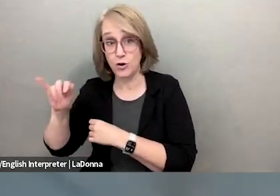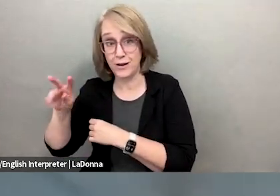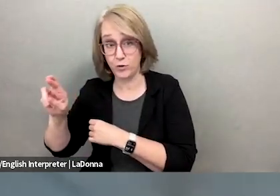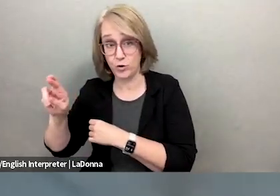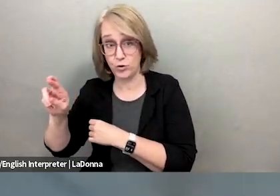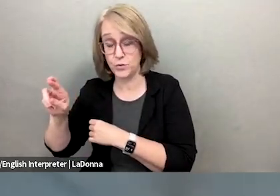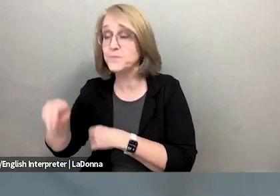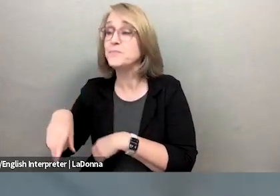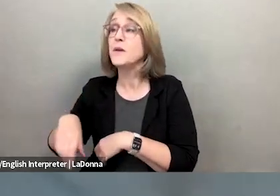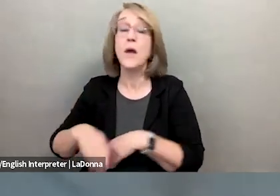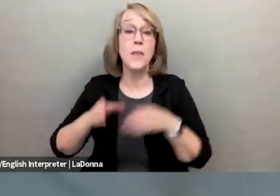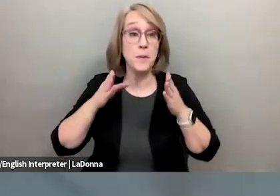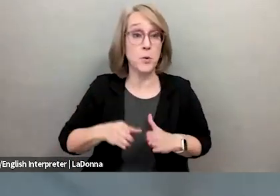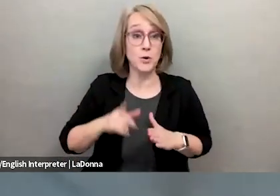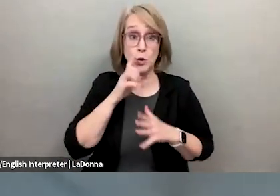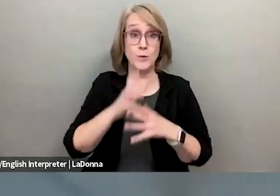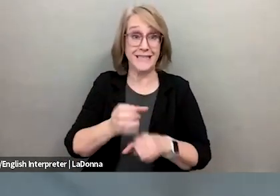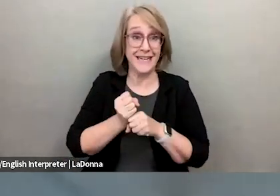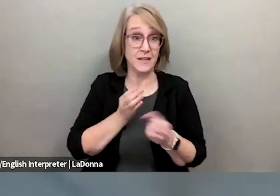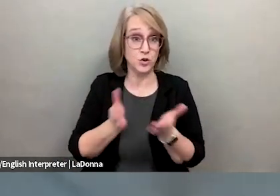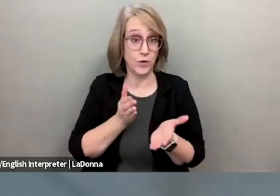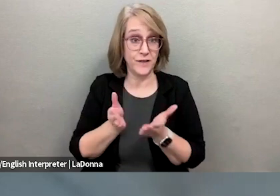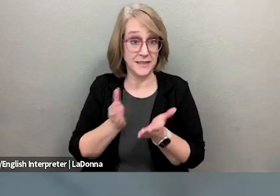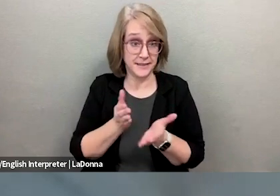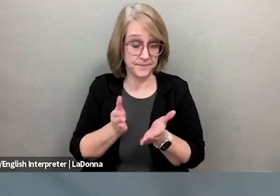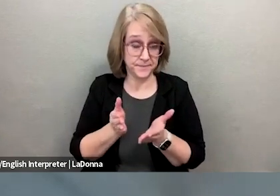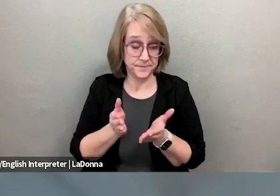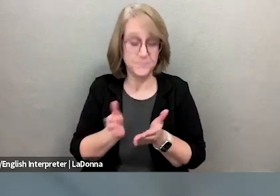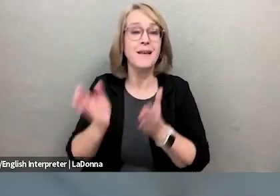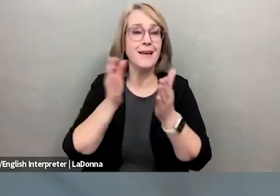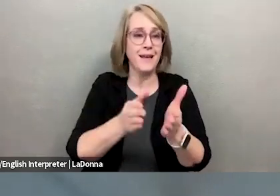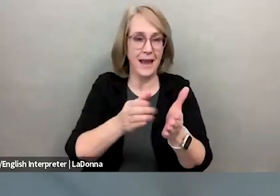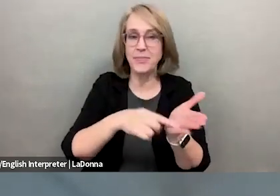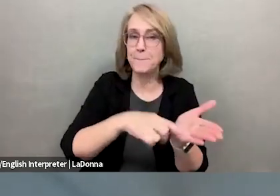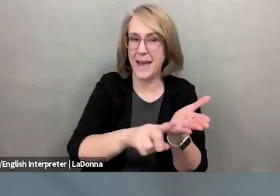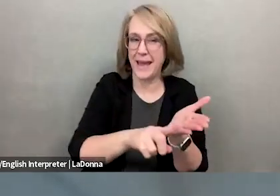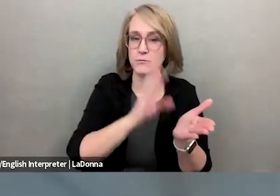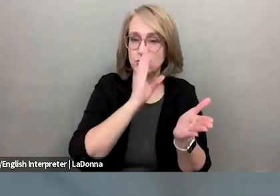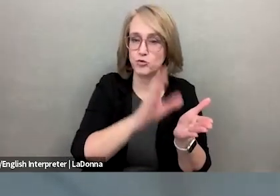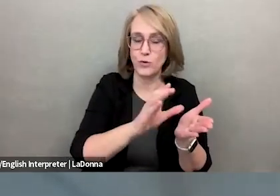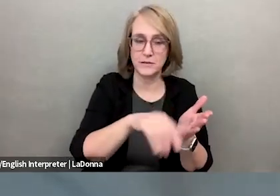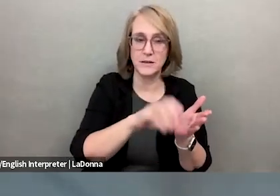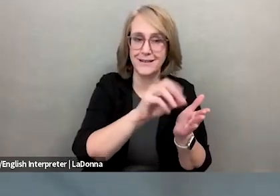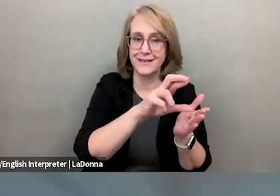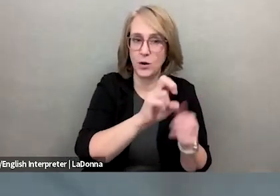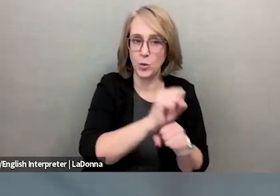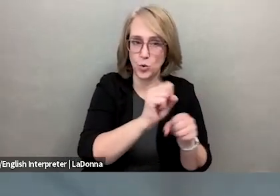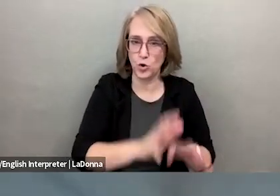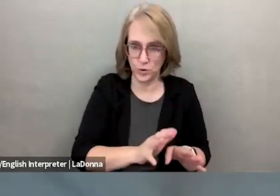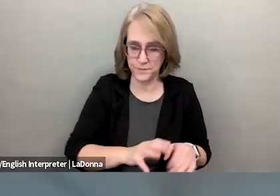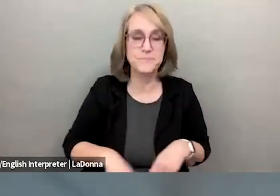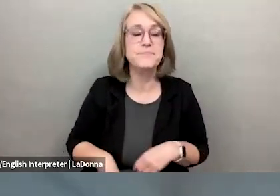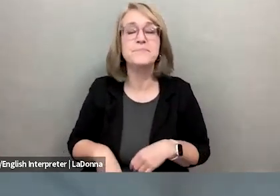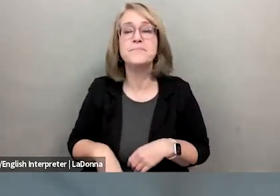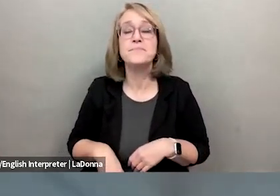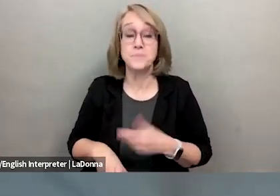receiving services, the family caregiver supporting that person, and the paid direct care worker when the paid caregiver is in the